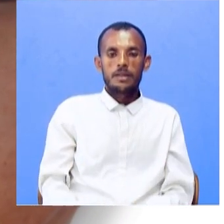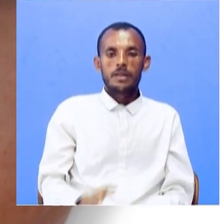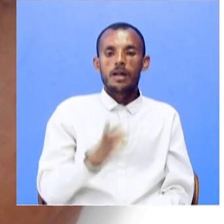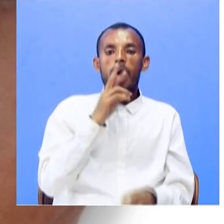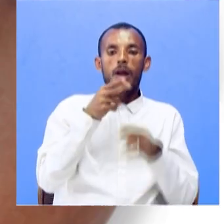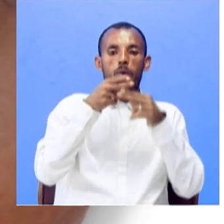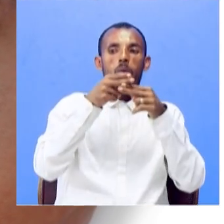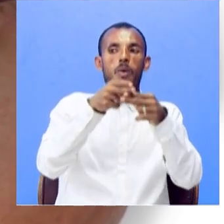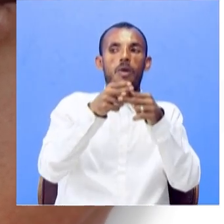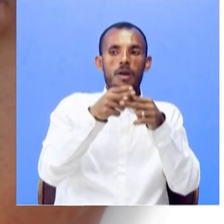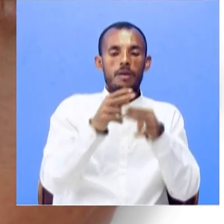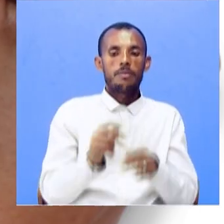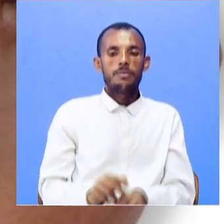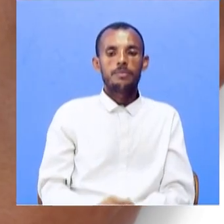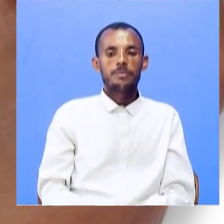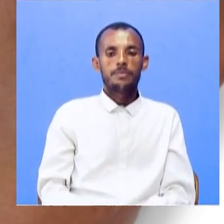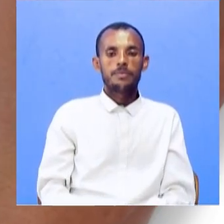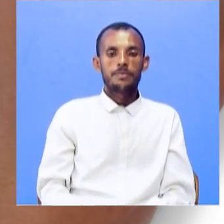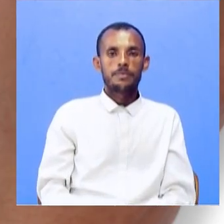are called